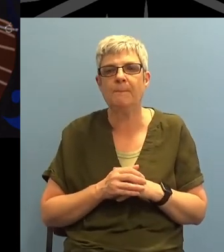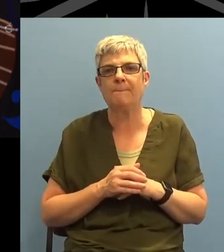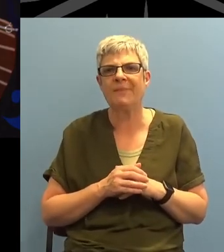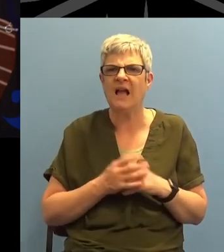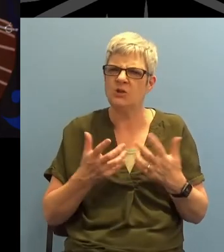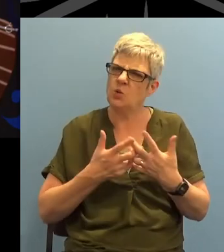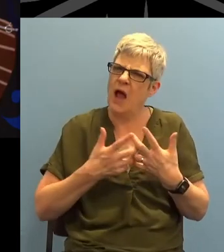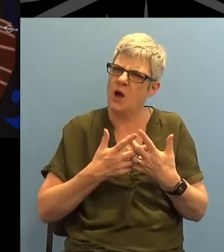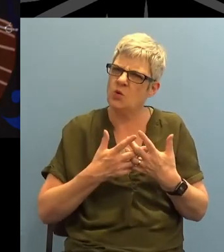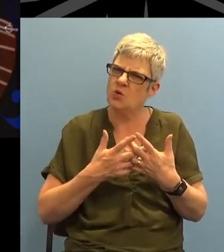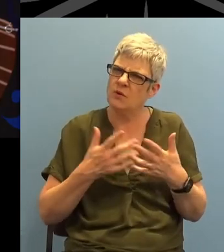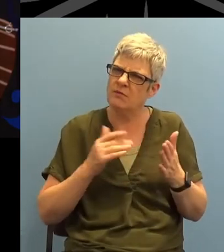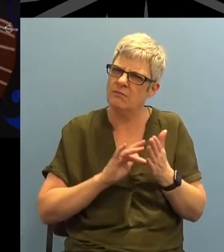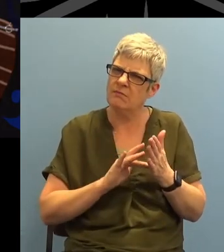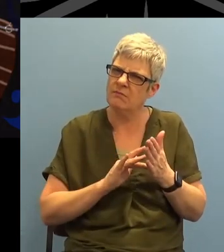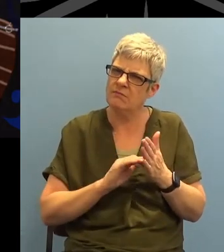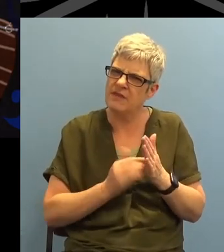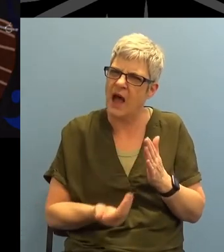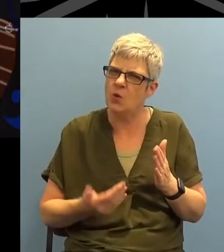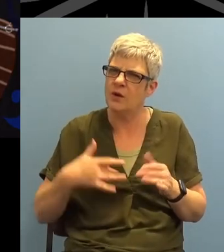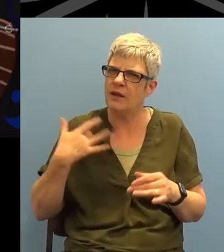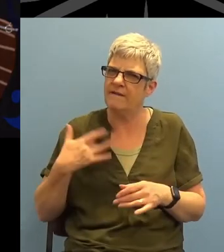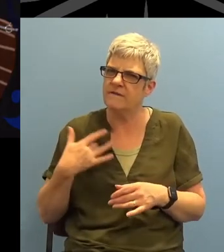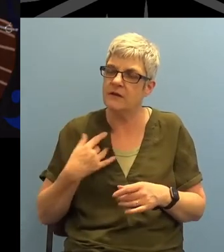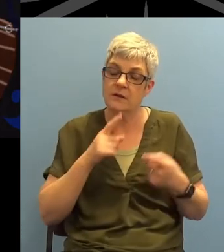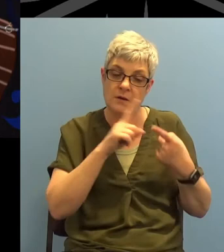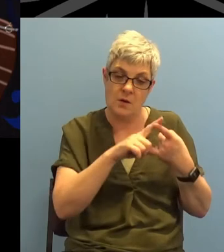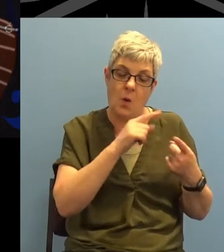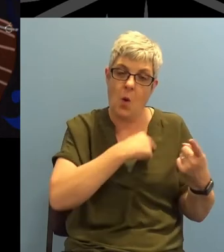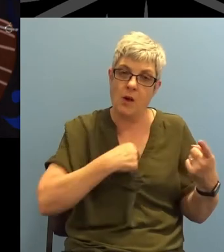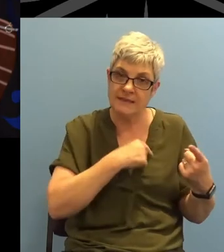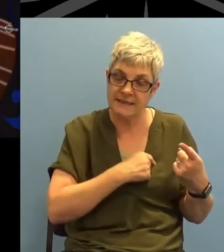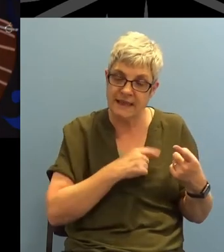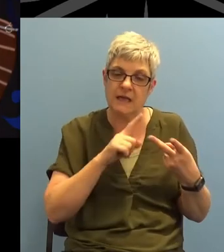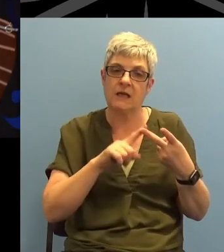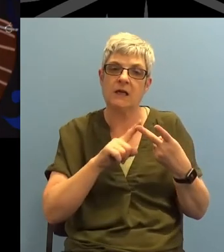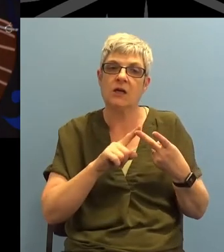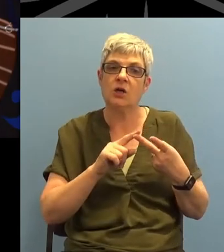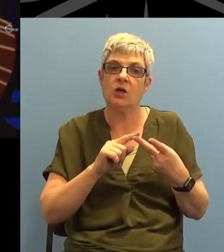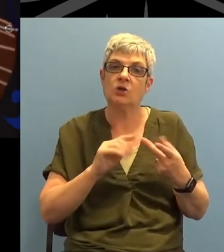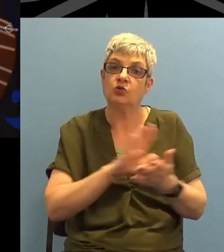So how shall we now live? Honestly, joyfully, and rhythmically.